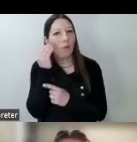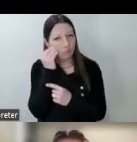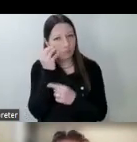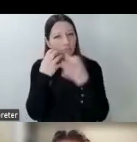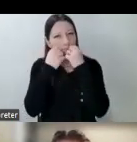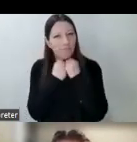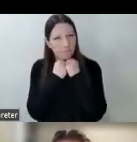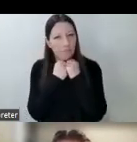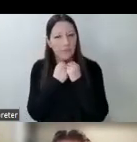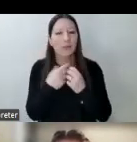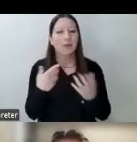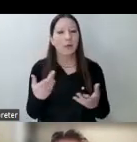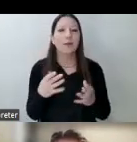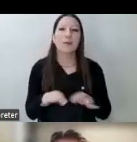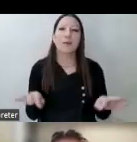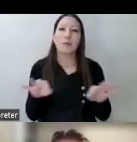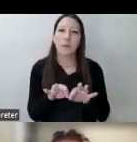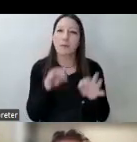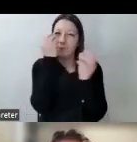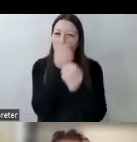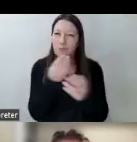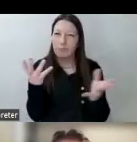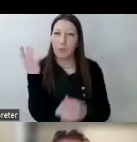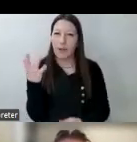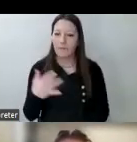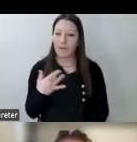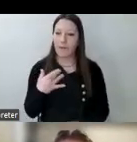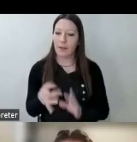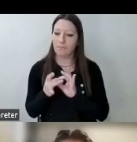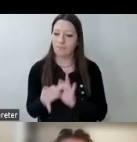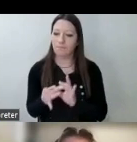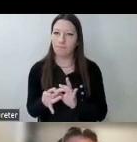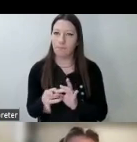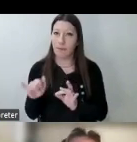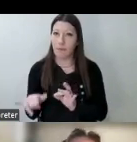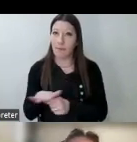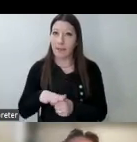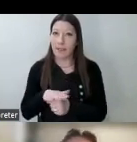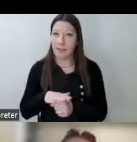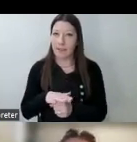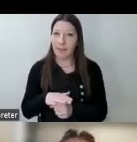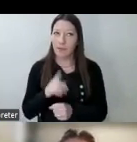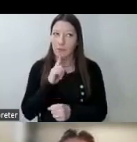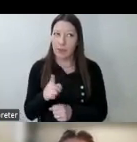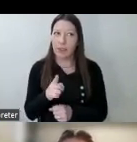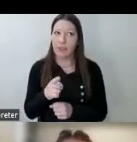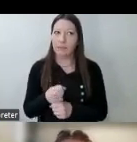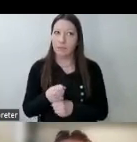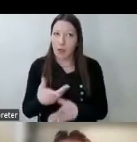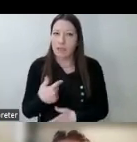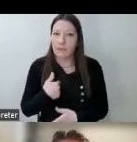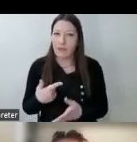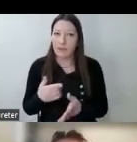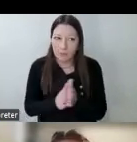my relationship to this place is one of the driving forces behind why I'm doing this work. So I really can't separate myself from it,